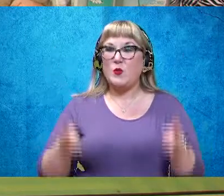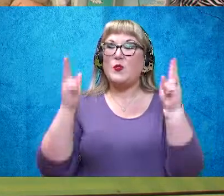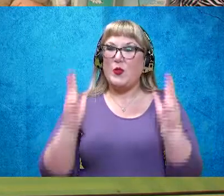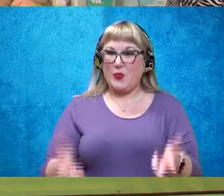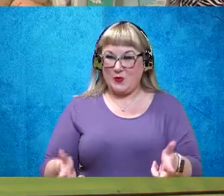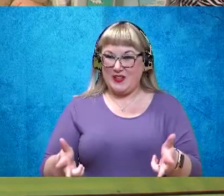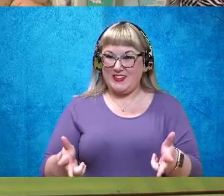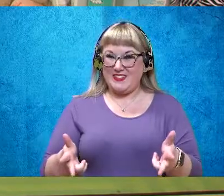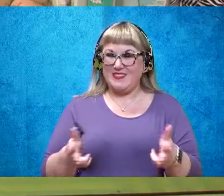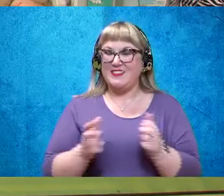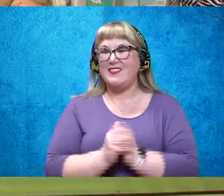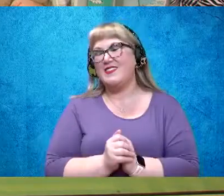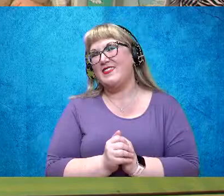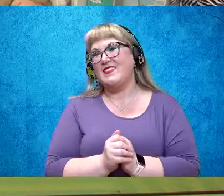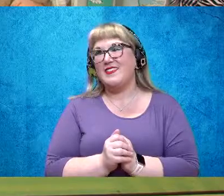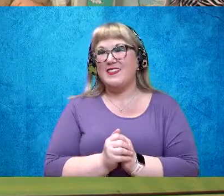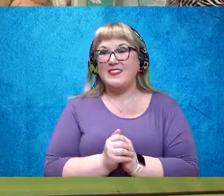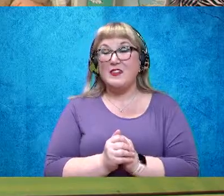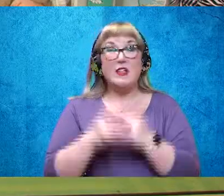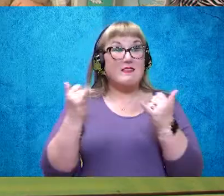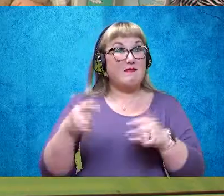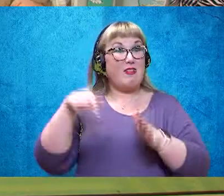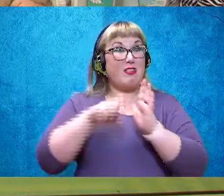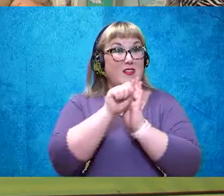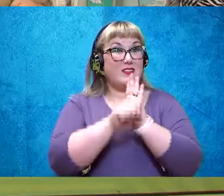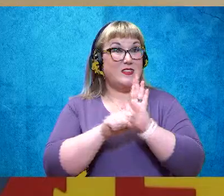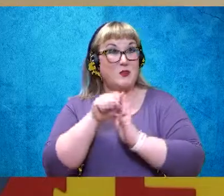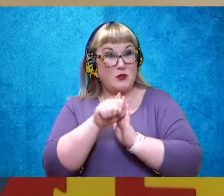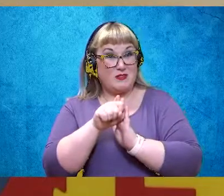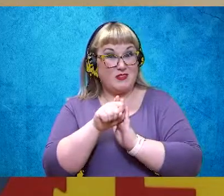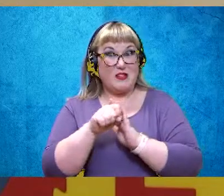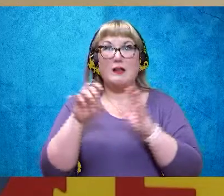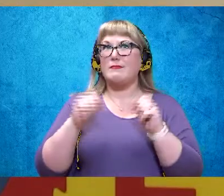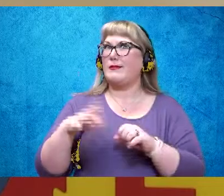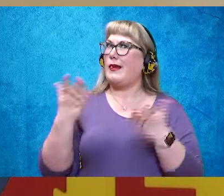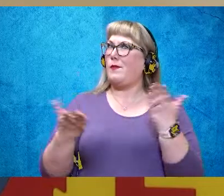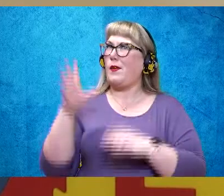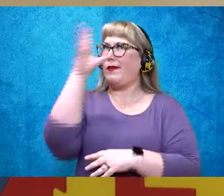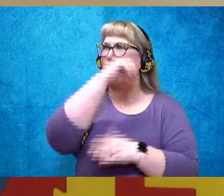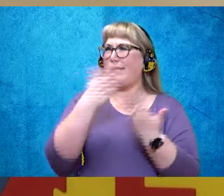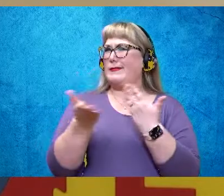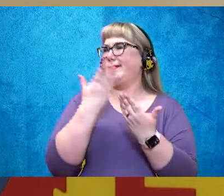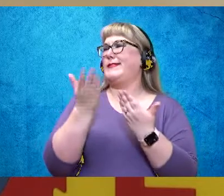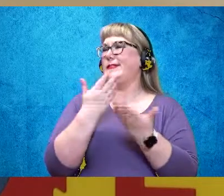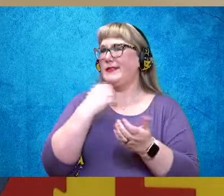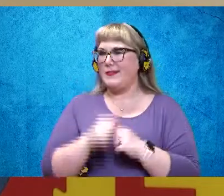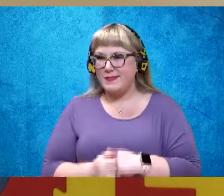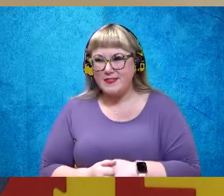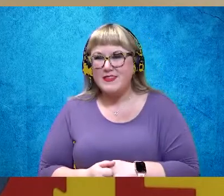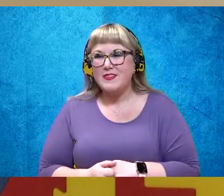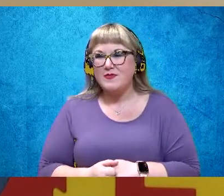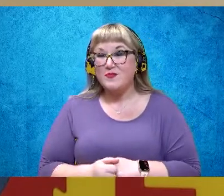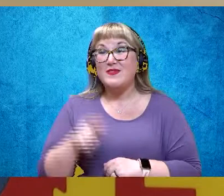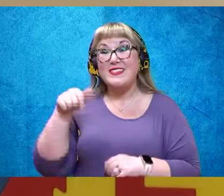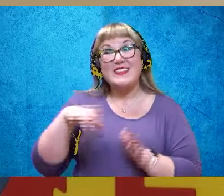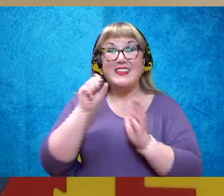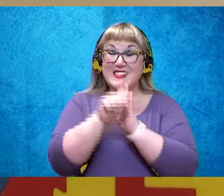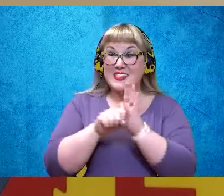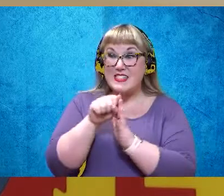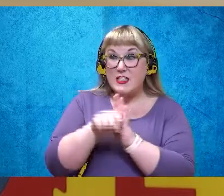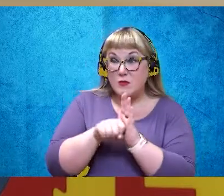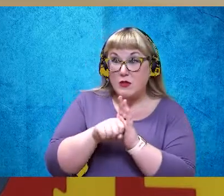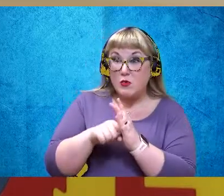2, 3. Now this season, you can probably guess this one easily. This is the season where the temperatures